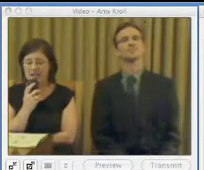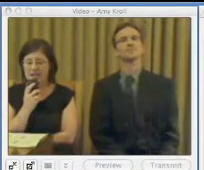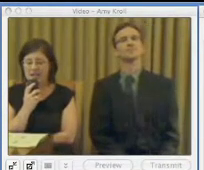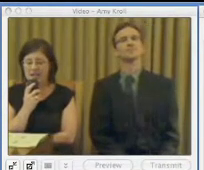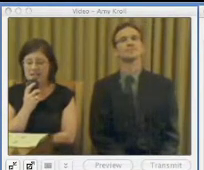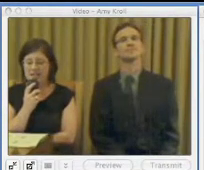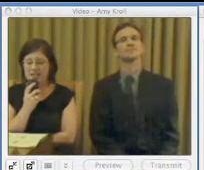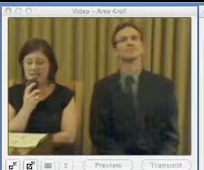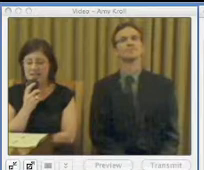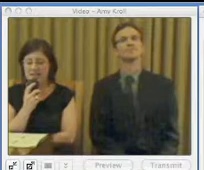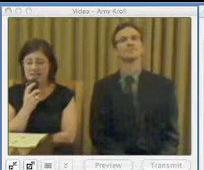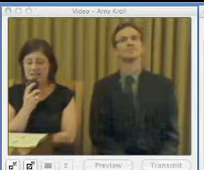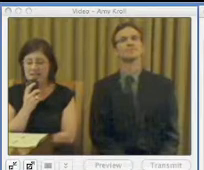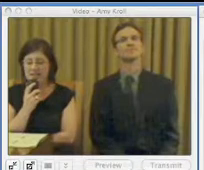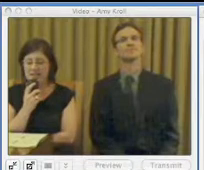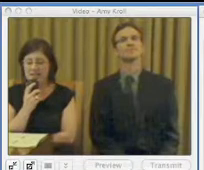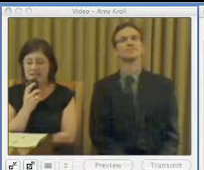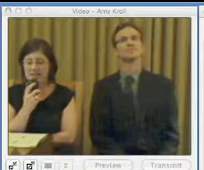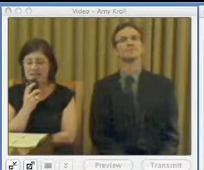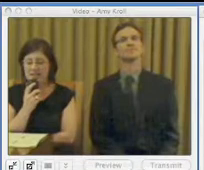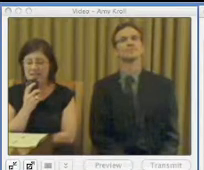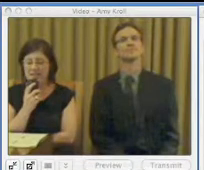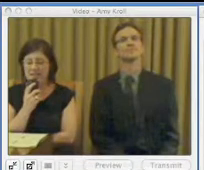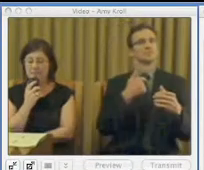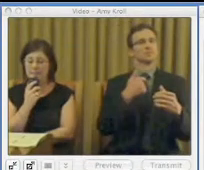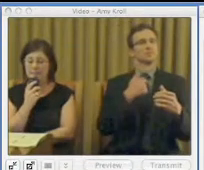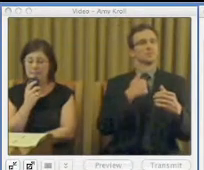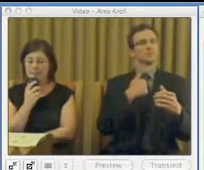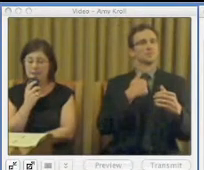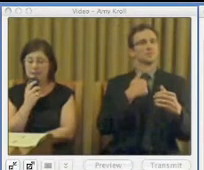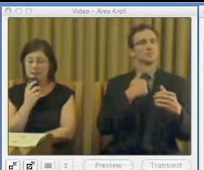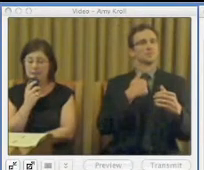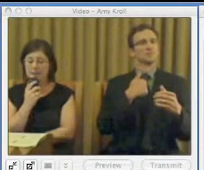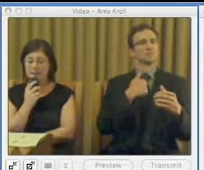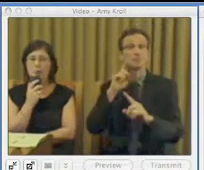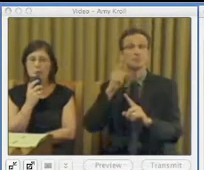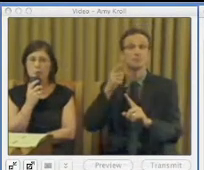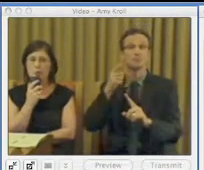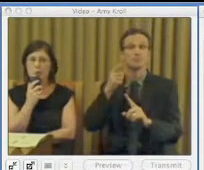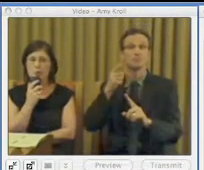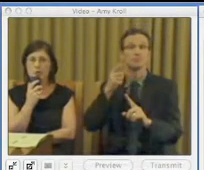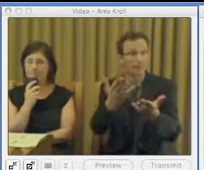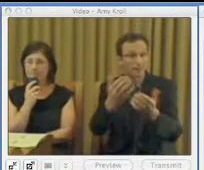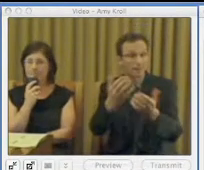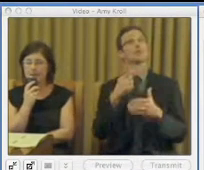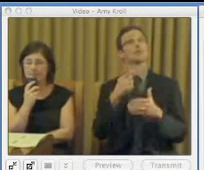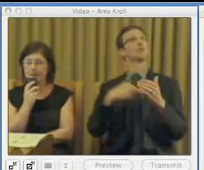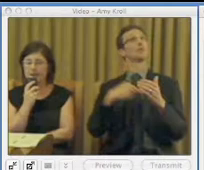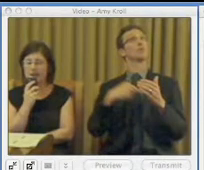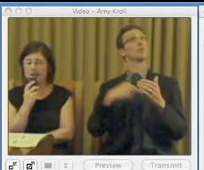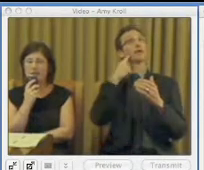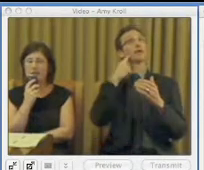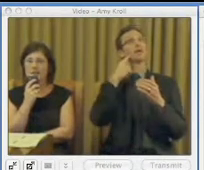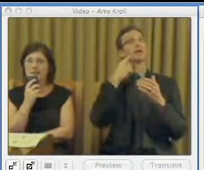So what I'm suggesting is that maybe we shouldn't throw the baby out with the bathwater.